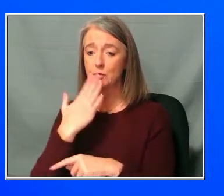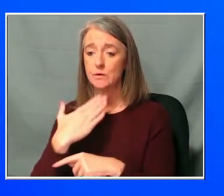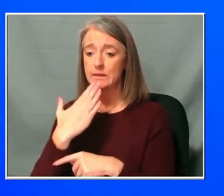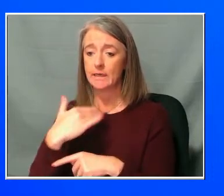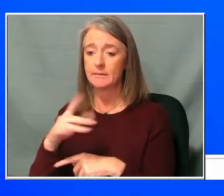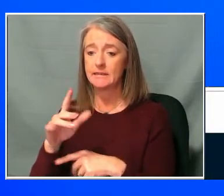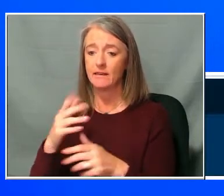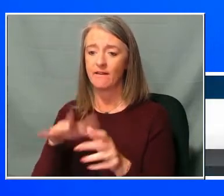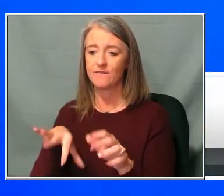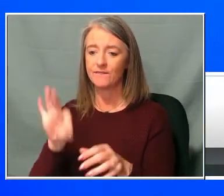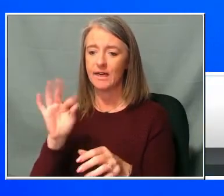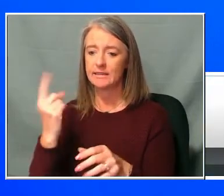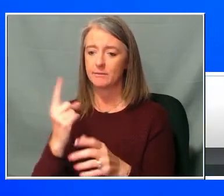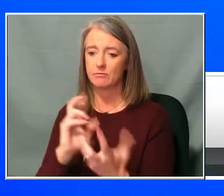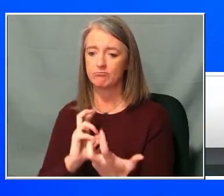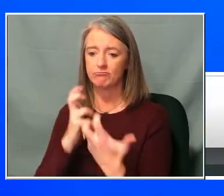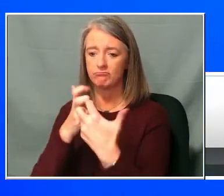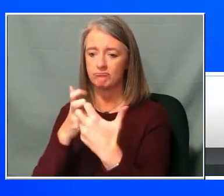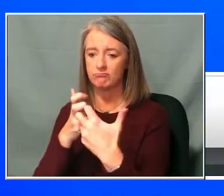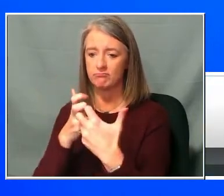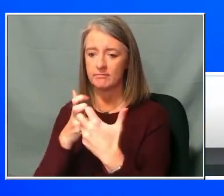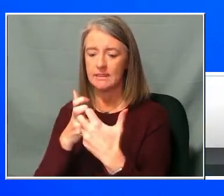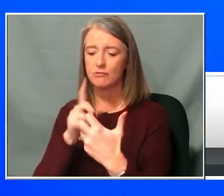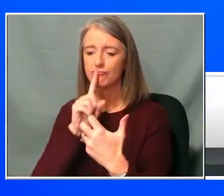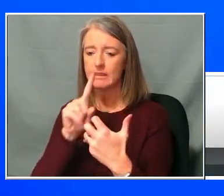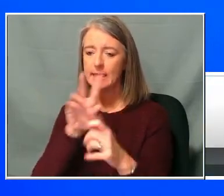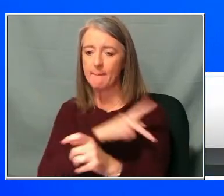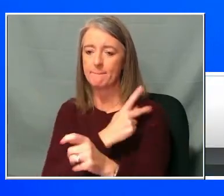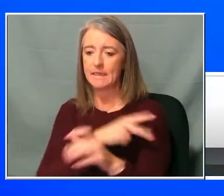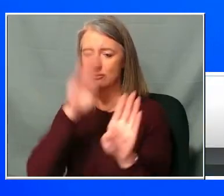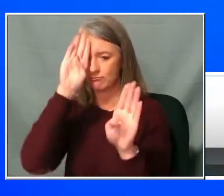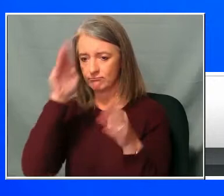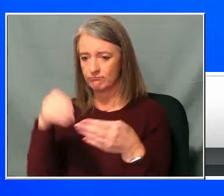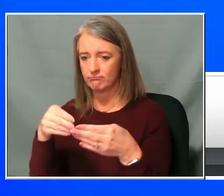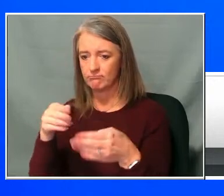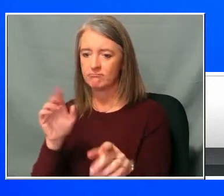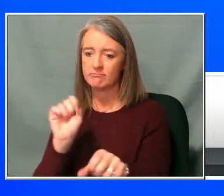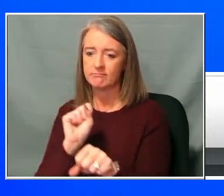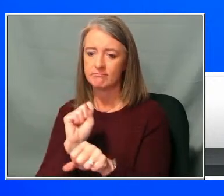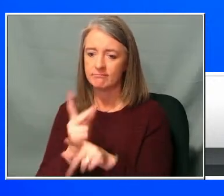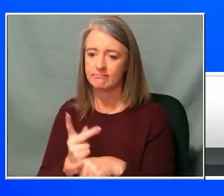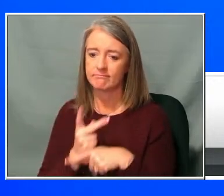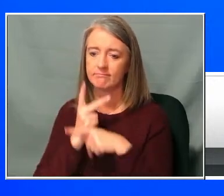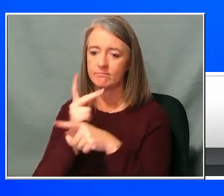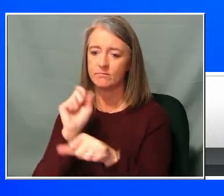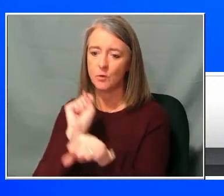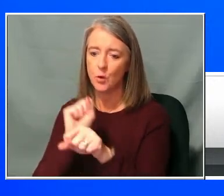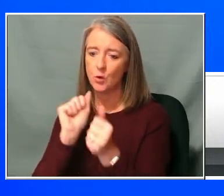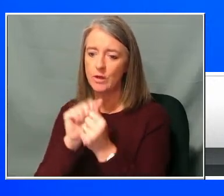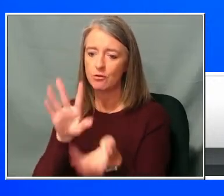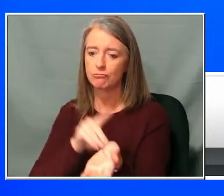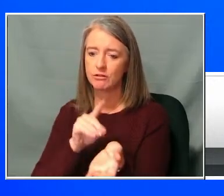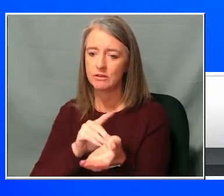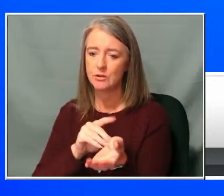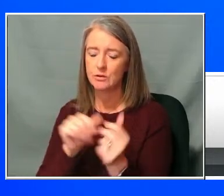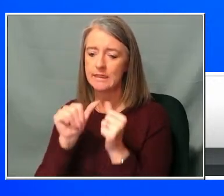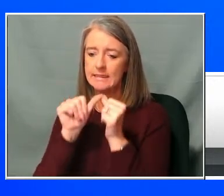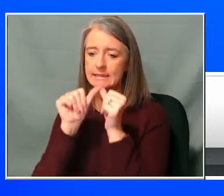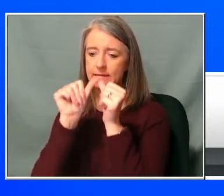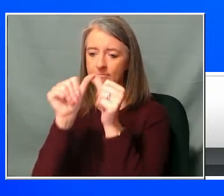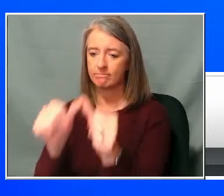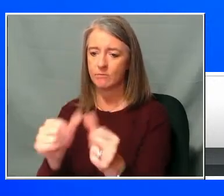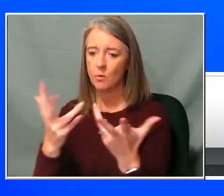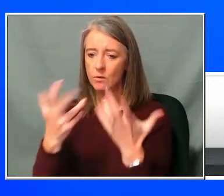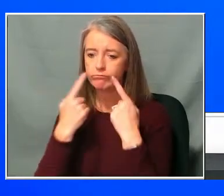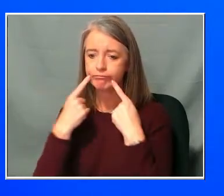works for you. So we really focus on patient-centered care. Work with your provider to find something that you're going to be able to stick to, because we want you to be successful and we want